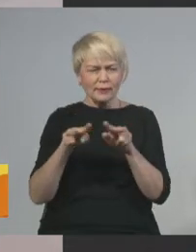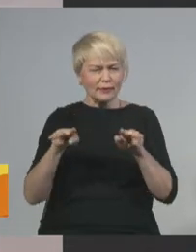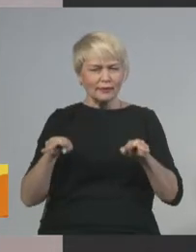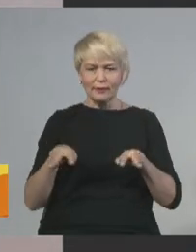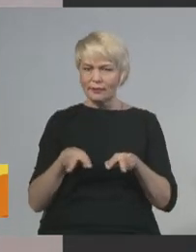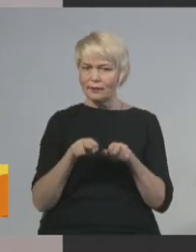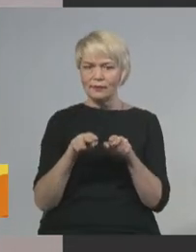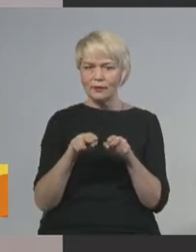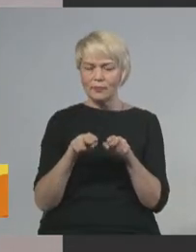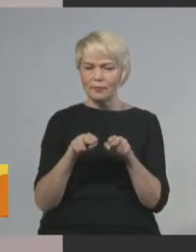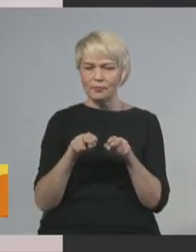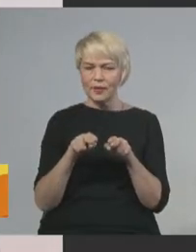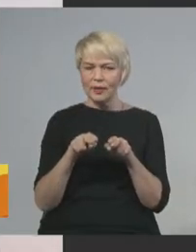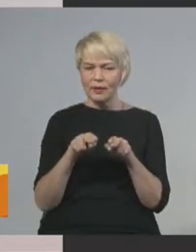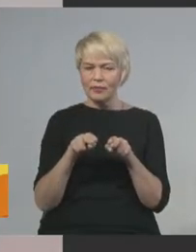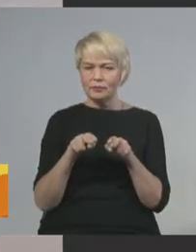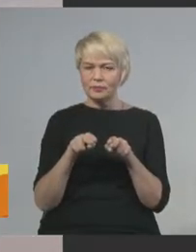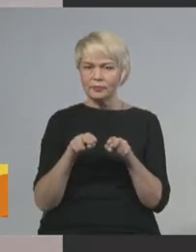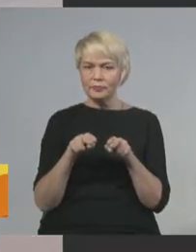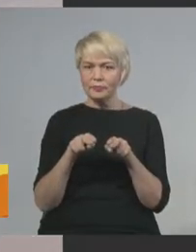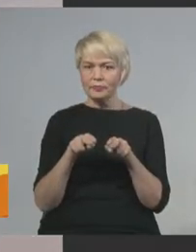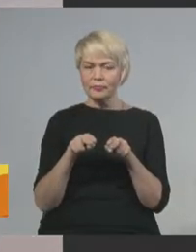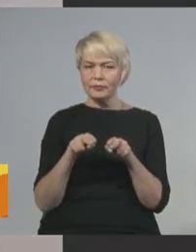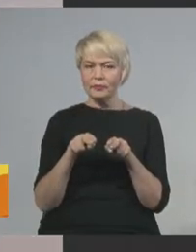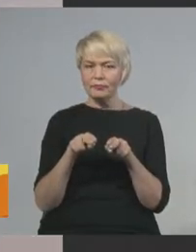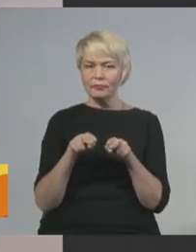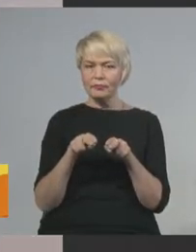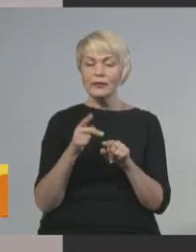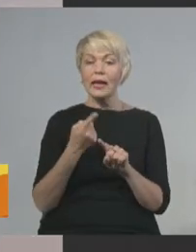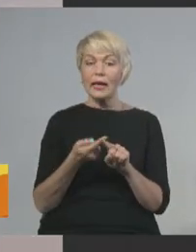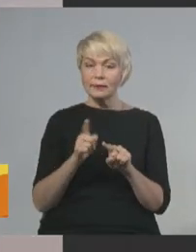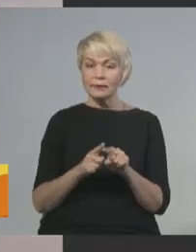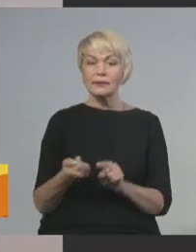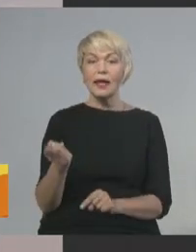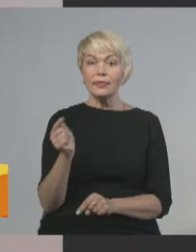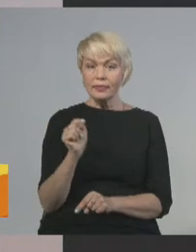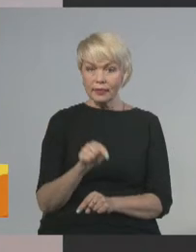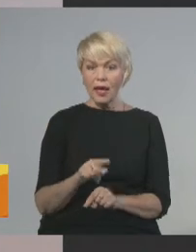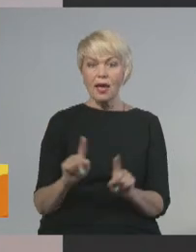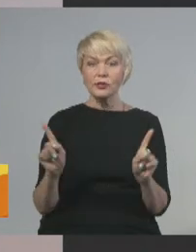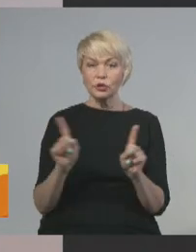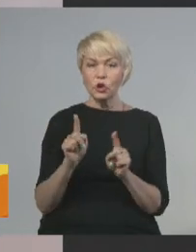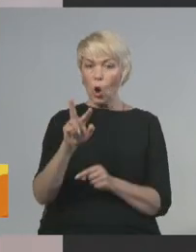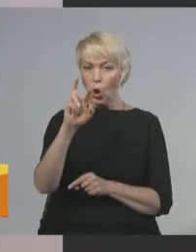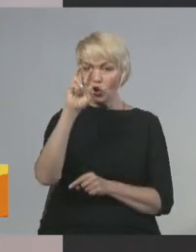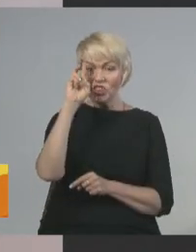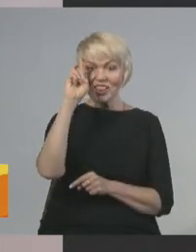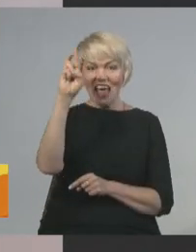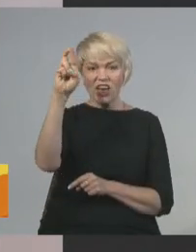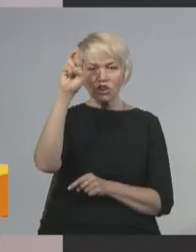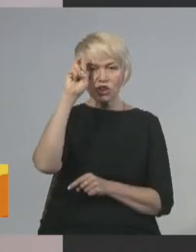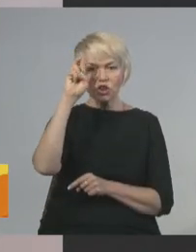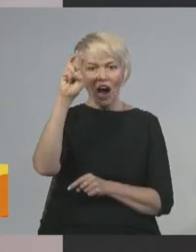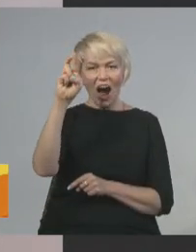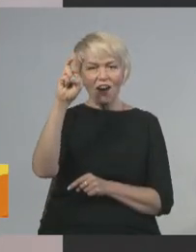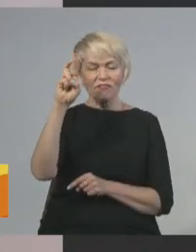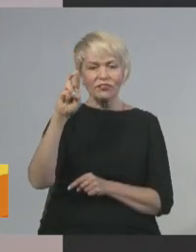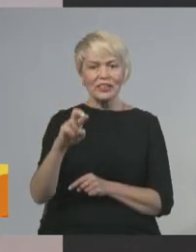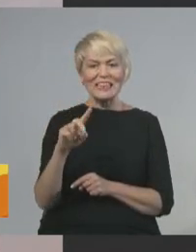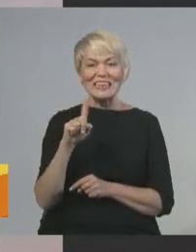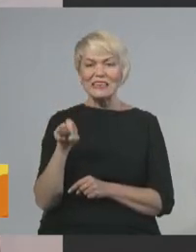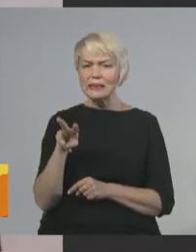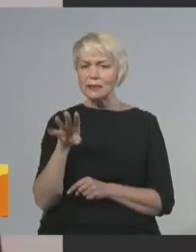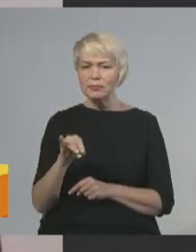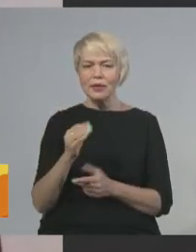and and everything it really showed that the public services were so important in terms of